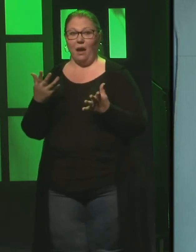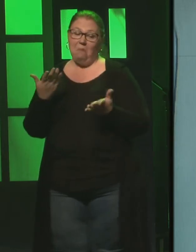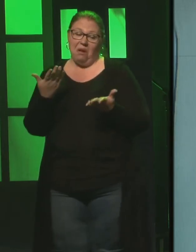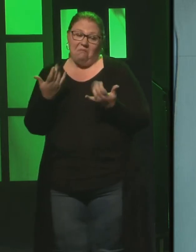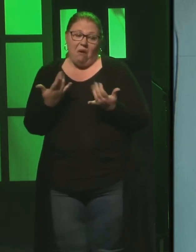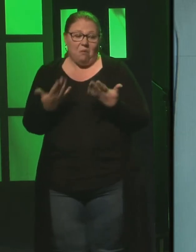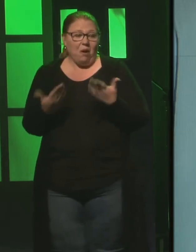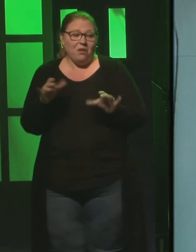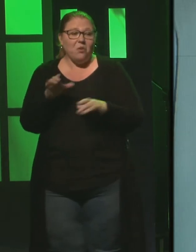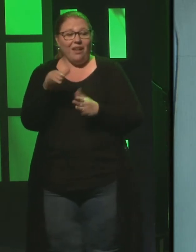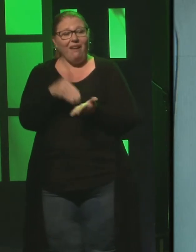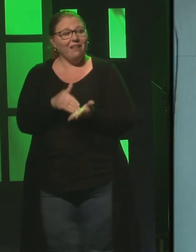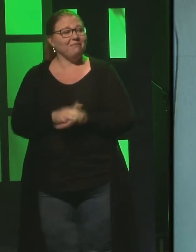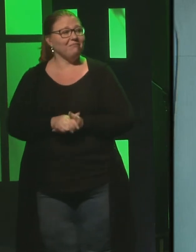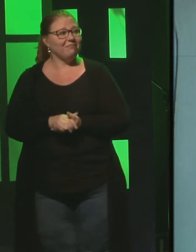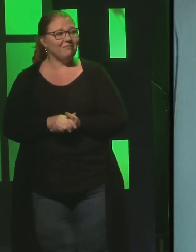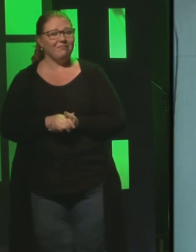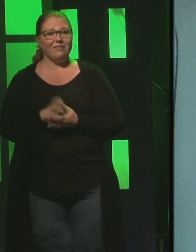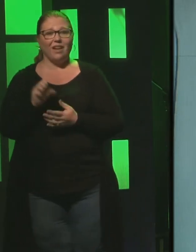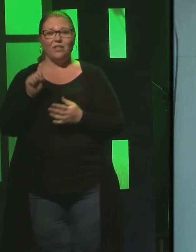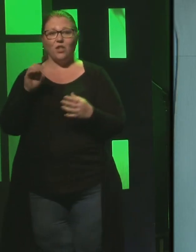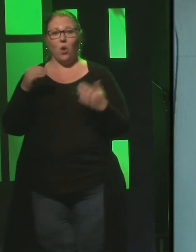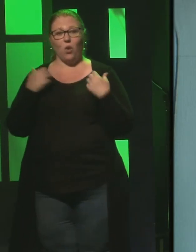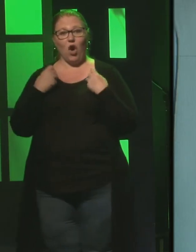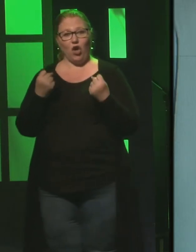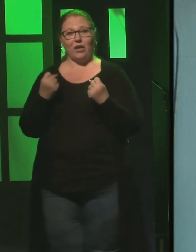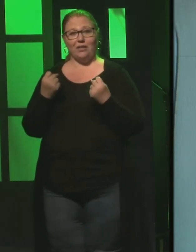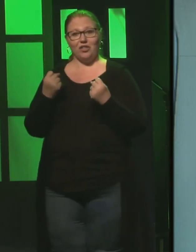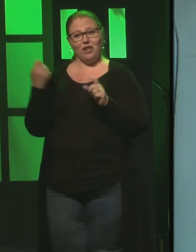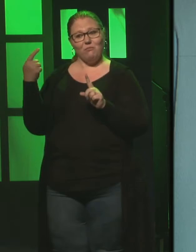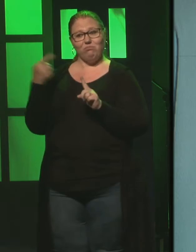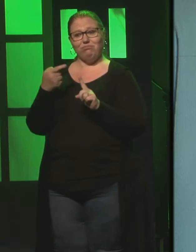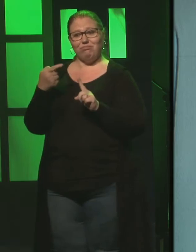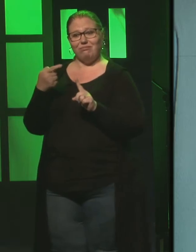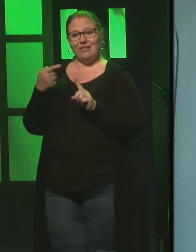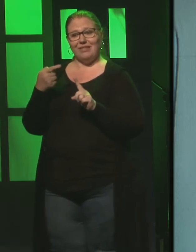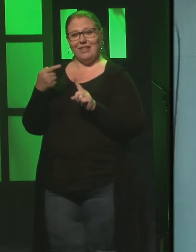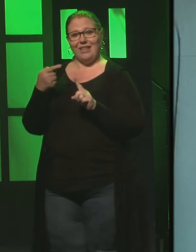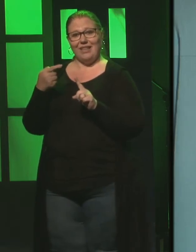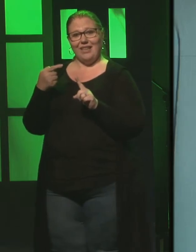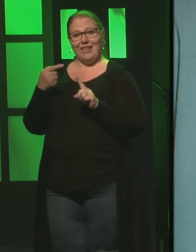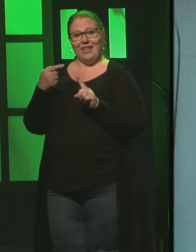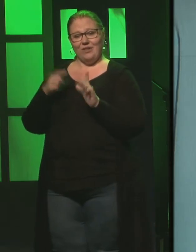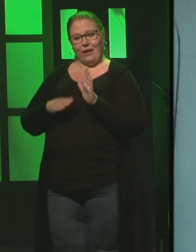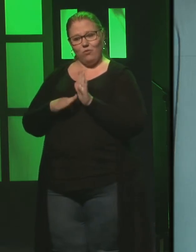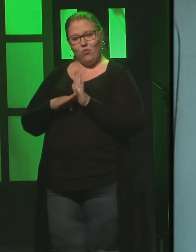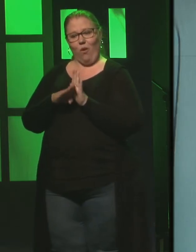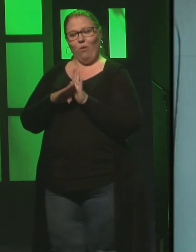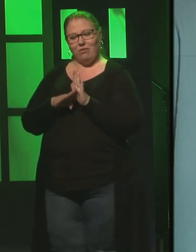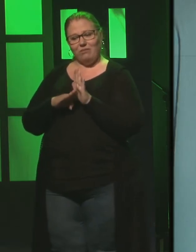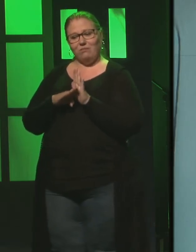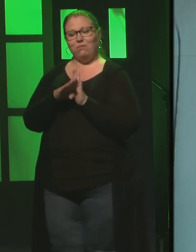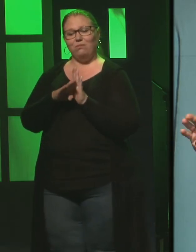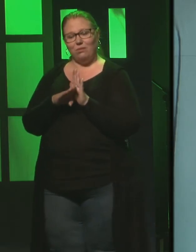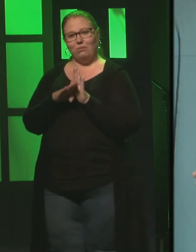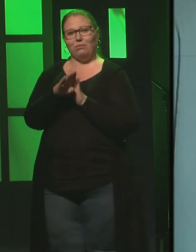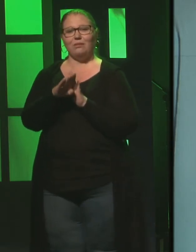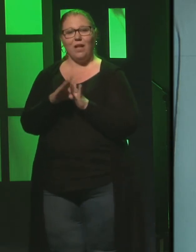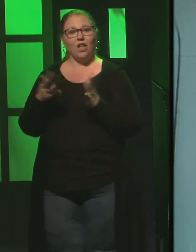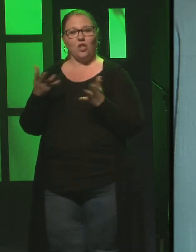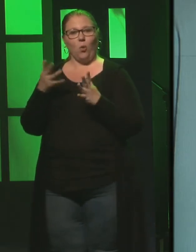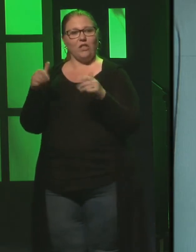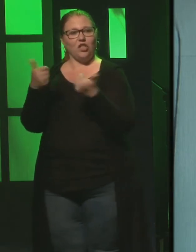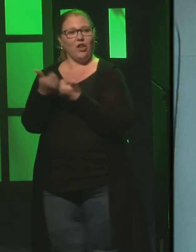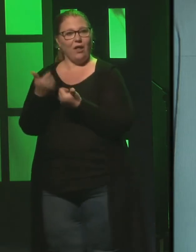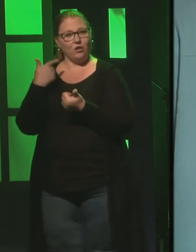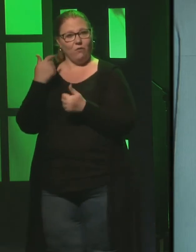again. Right? So courage is about like taking these leaps and growth, right? So here's the